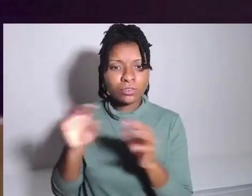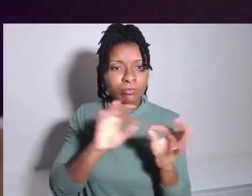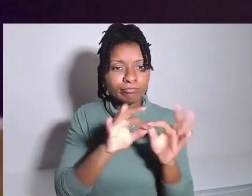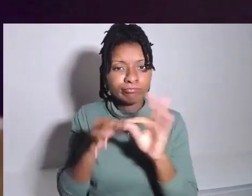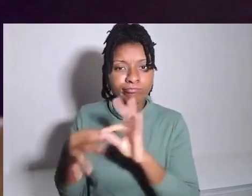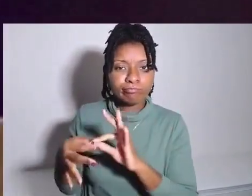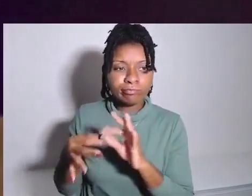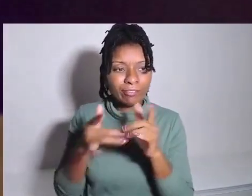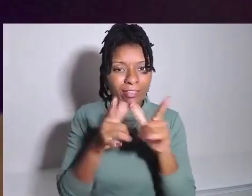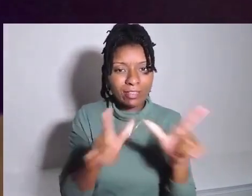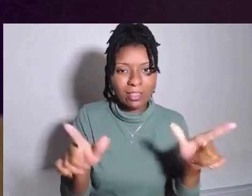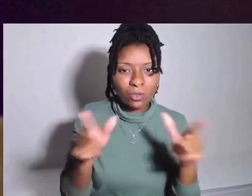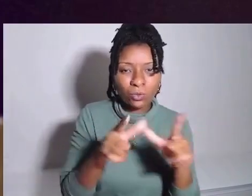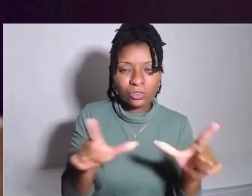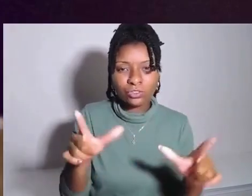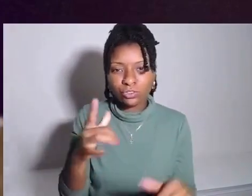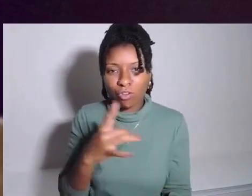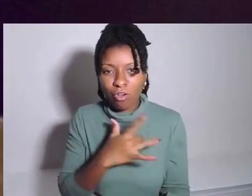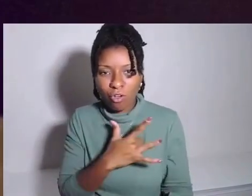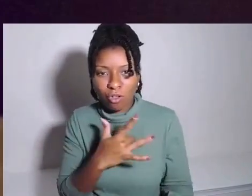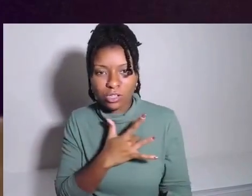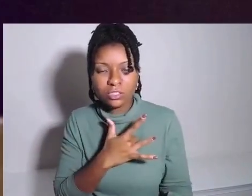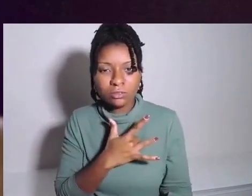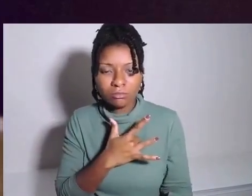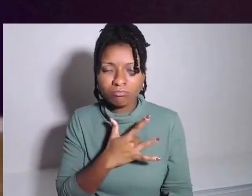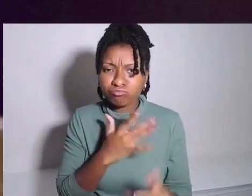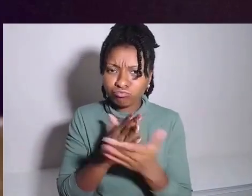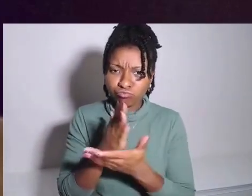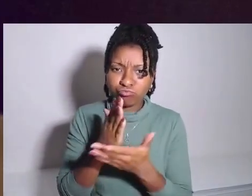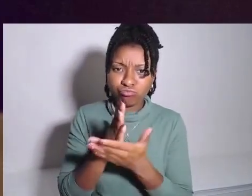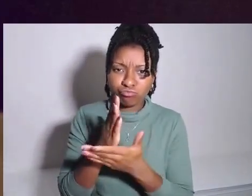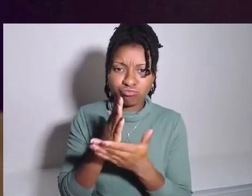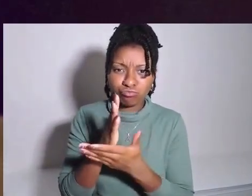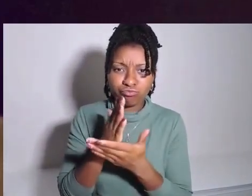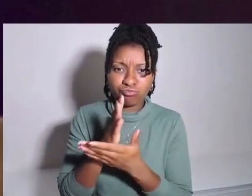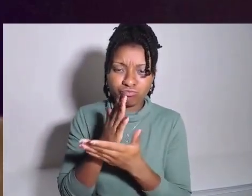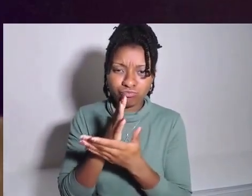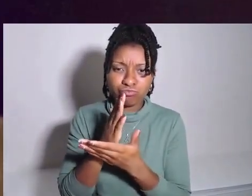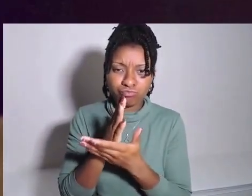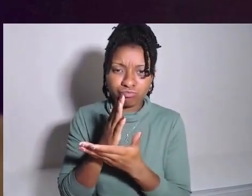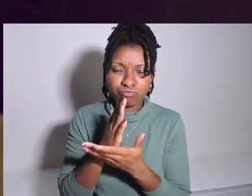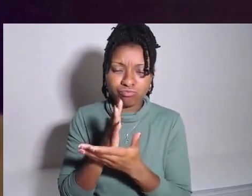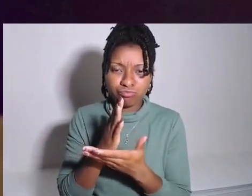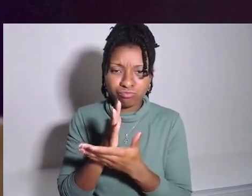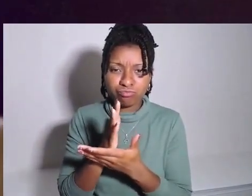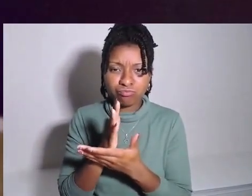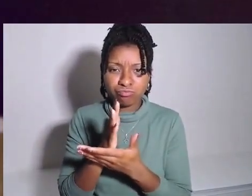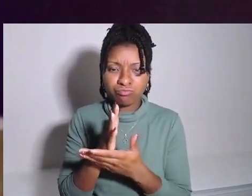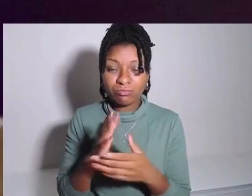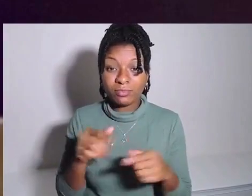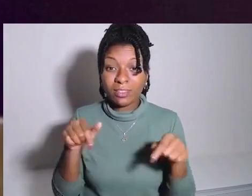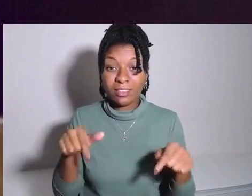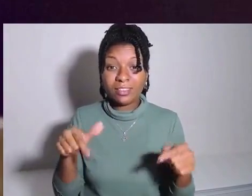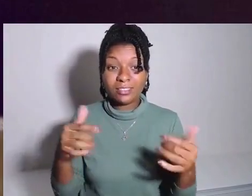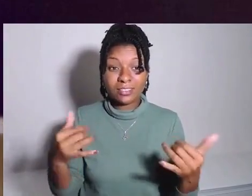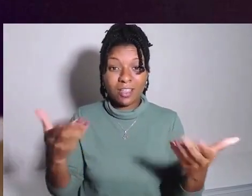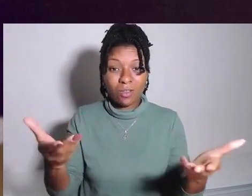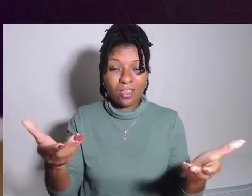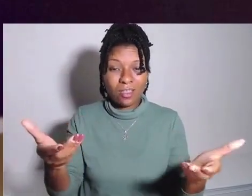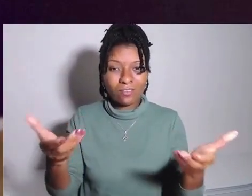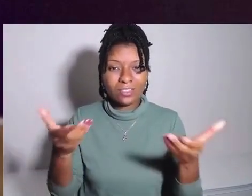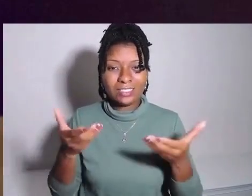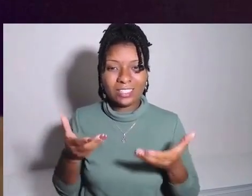the heart. And that's all right. This is the invitation, and then make